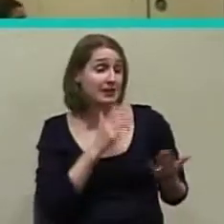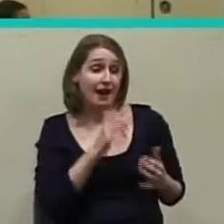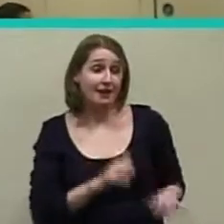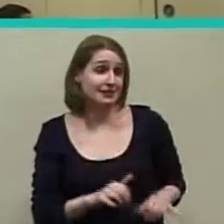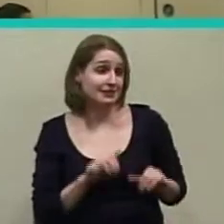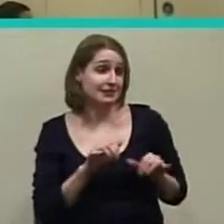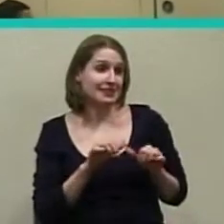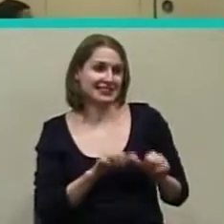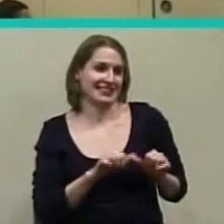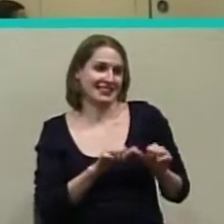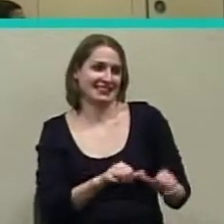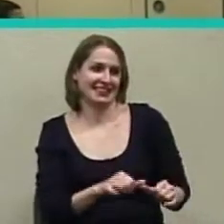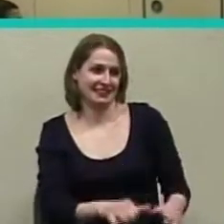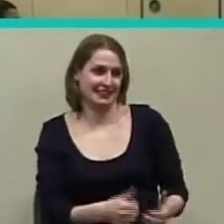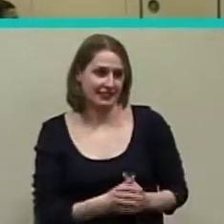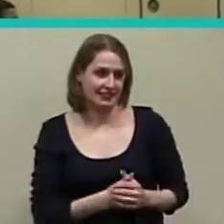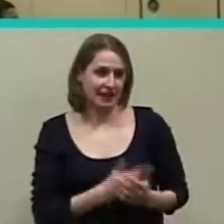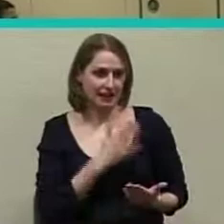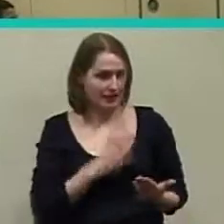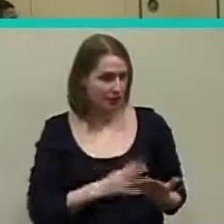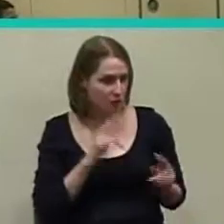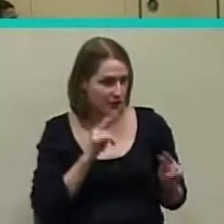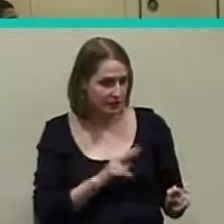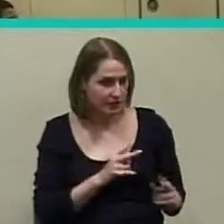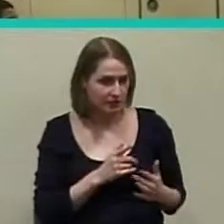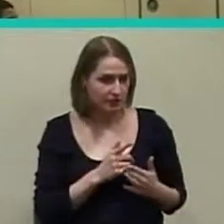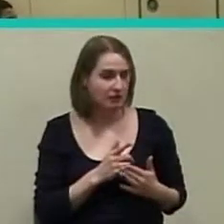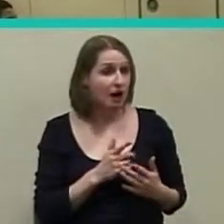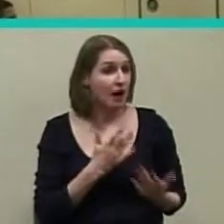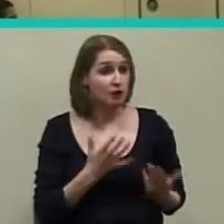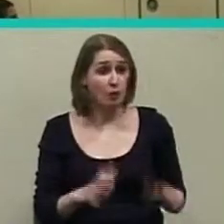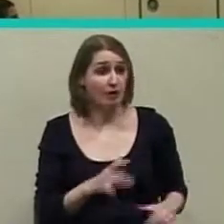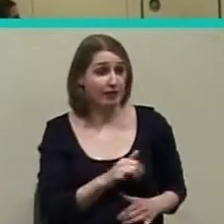never predict what I'm going to do. What else is going on here?